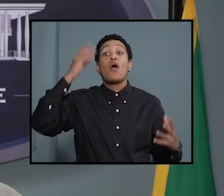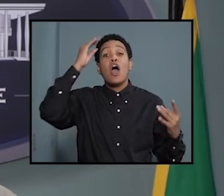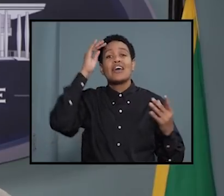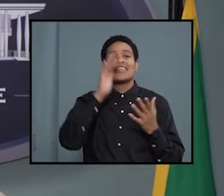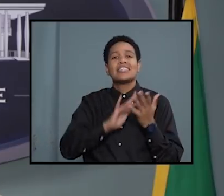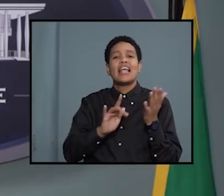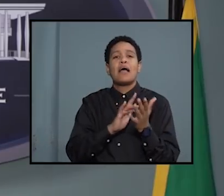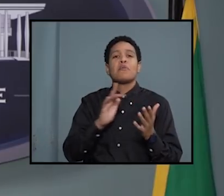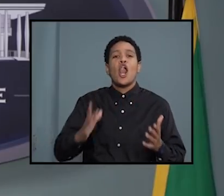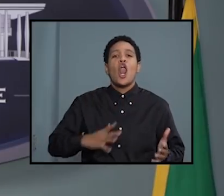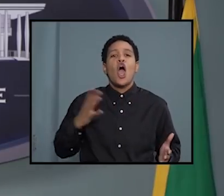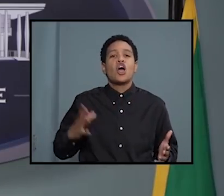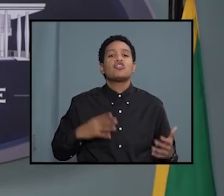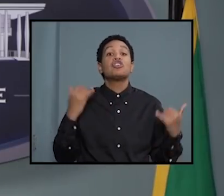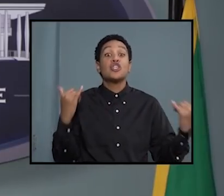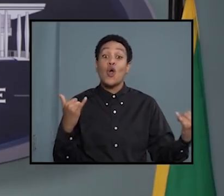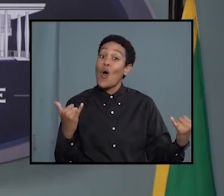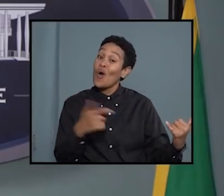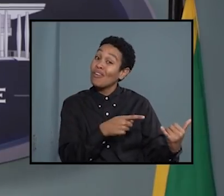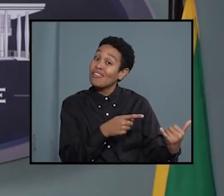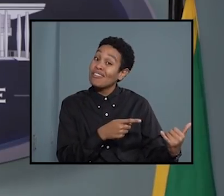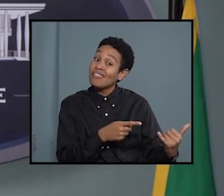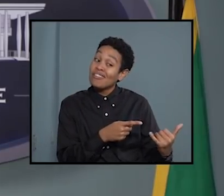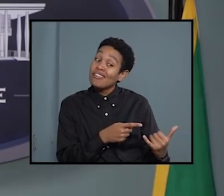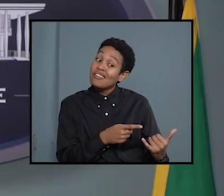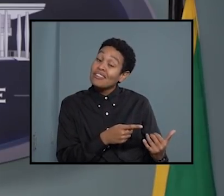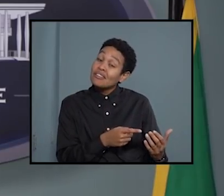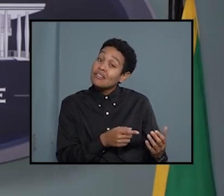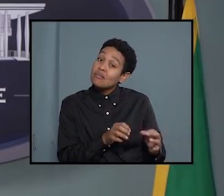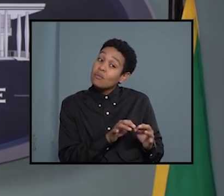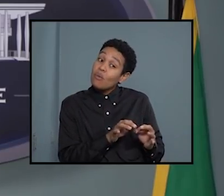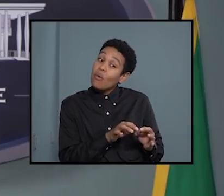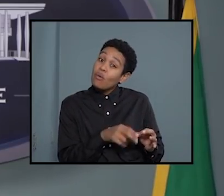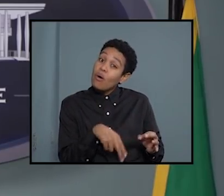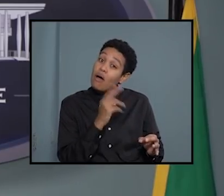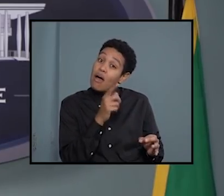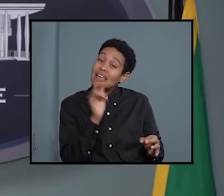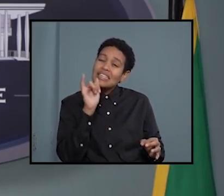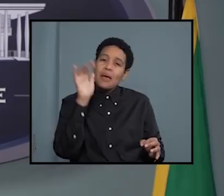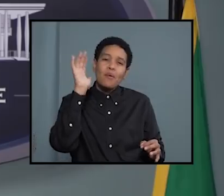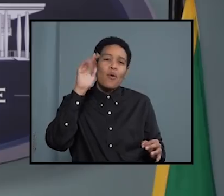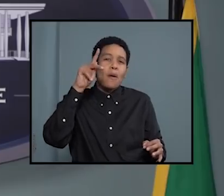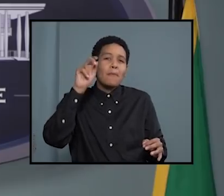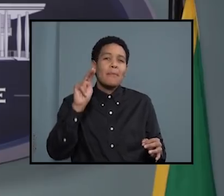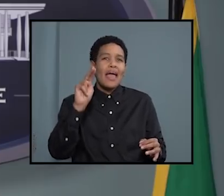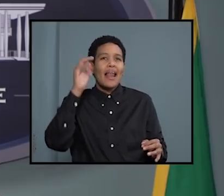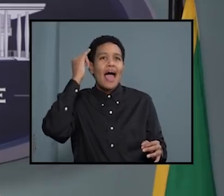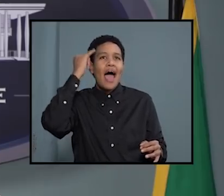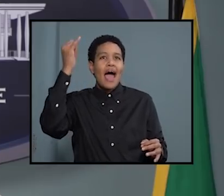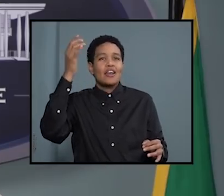tablets luxuries. It is a tool as much the same way that years ago a pen was.